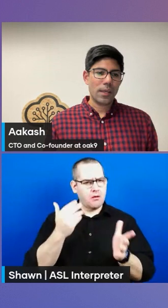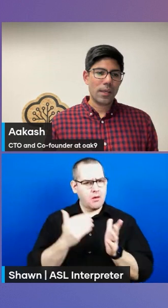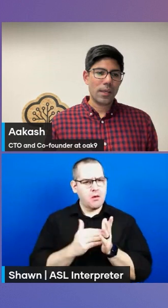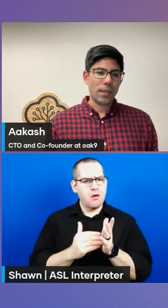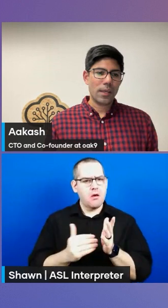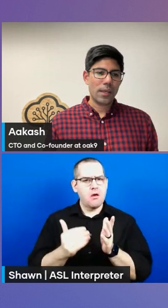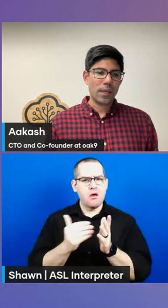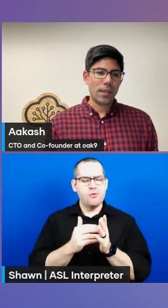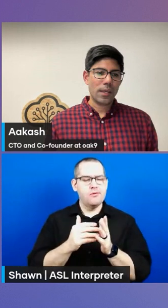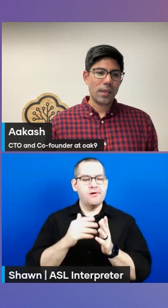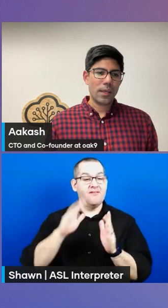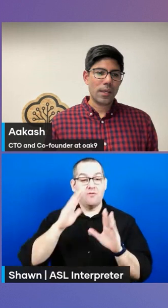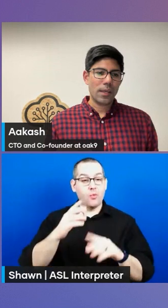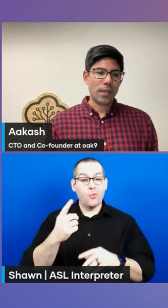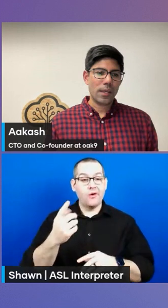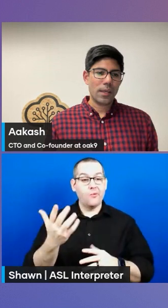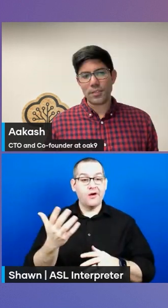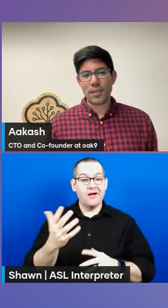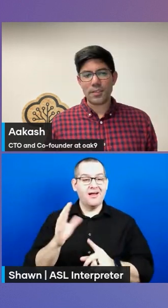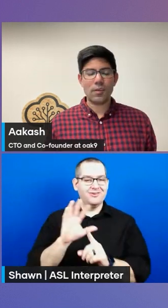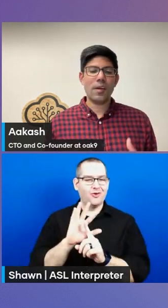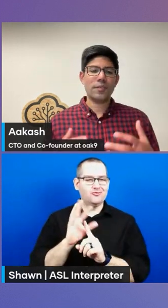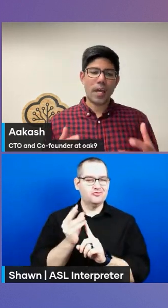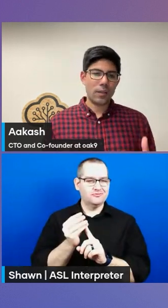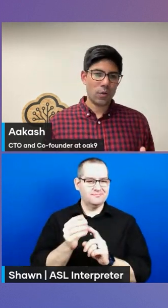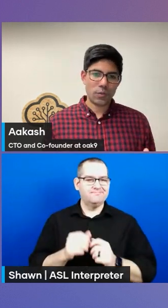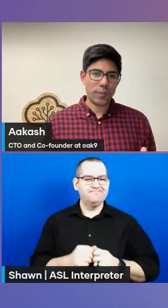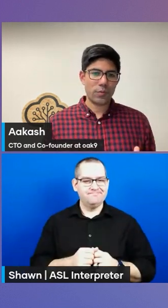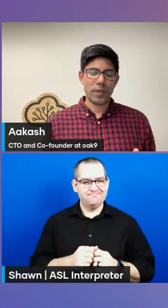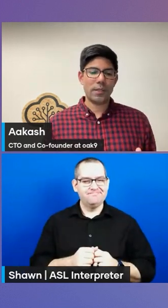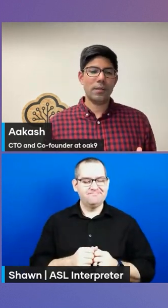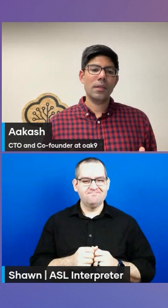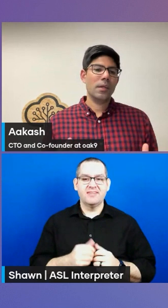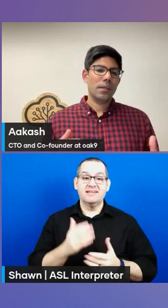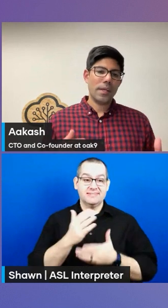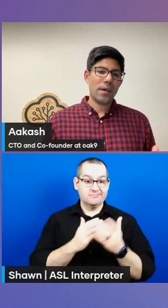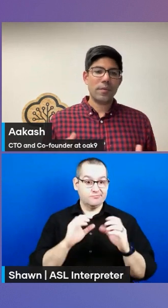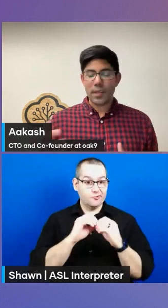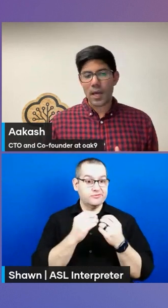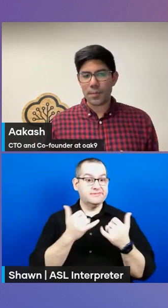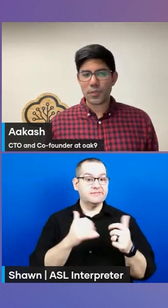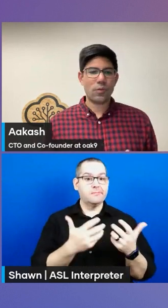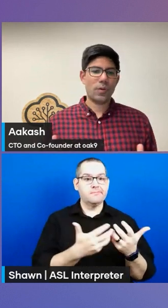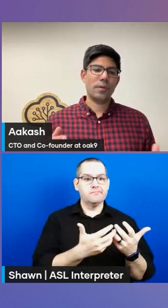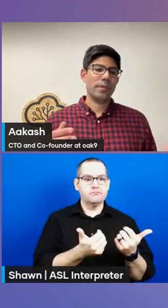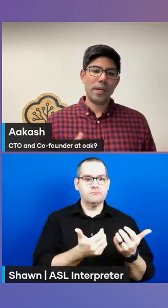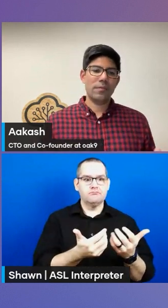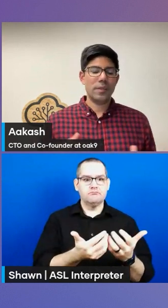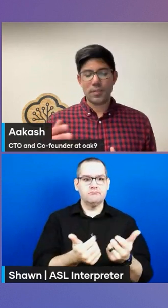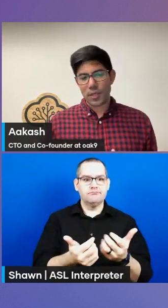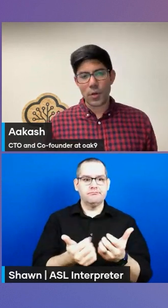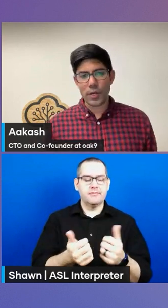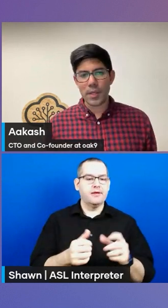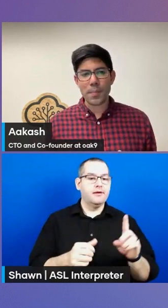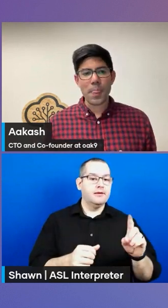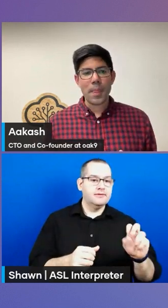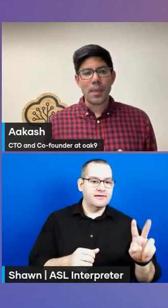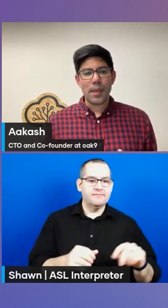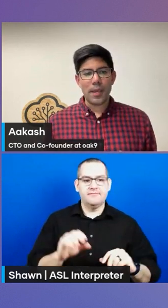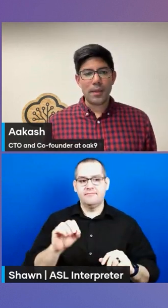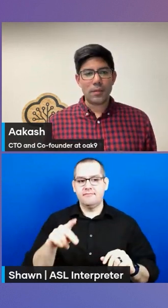culture. There's a lot of organizations that still have silos between dev and ops or dev and